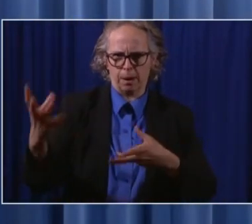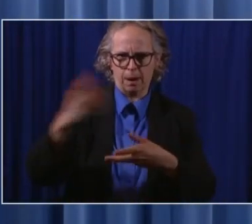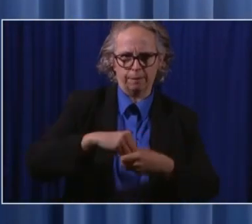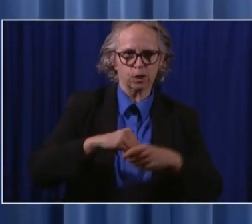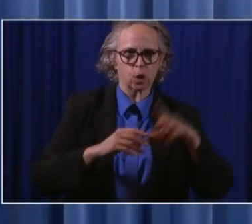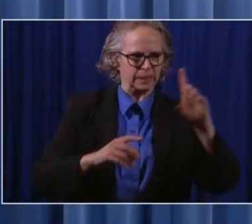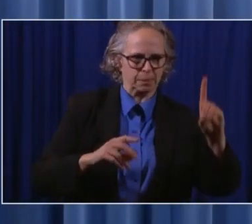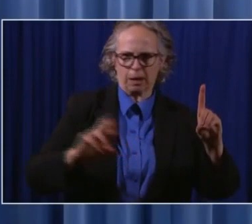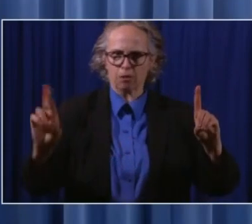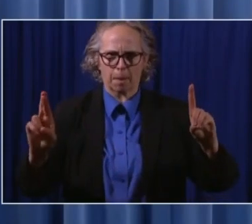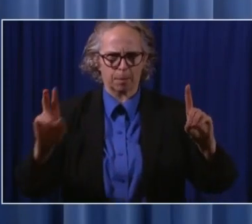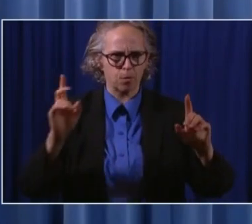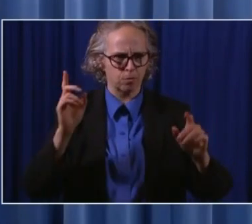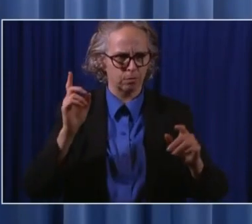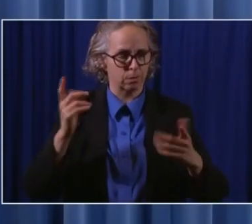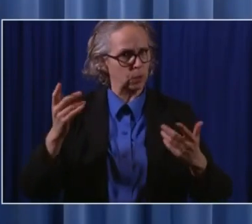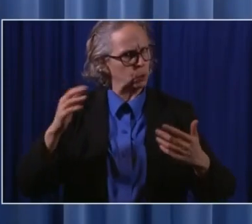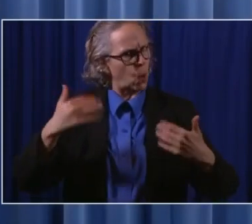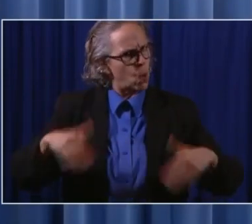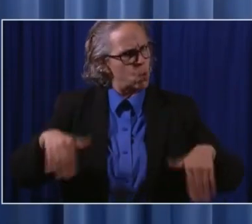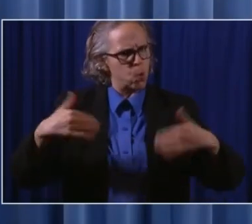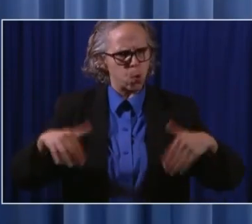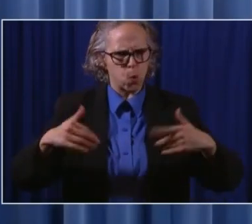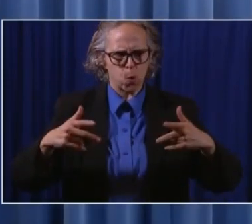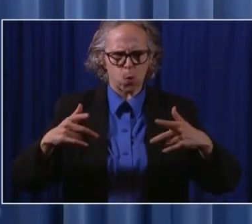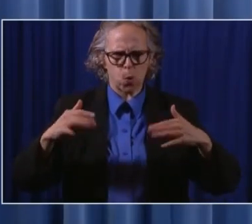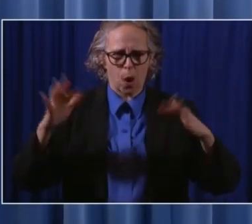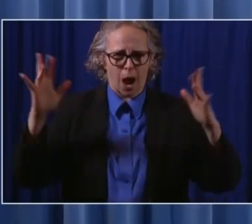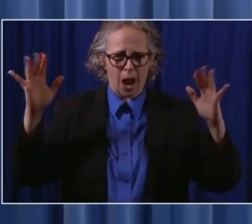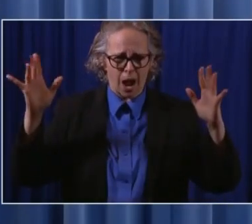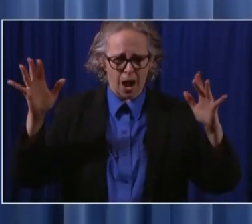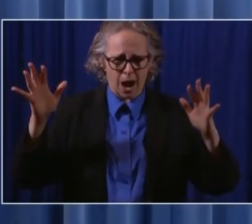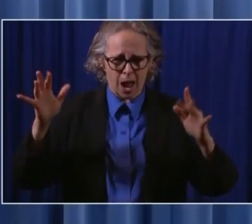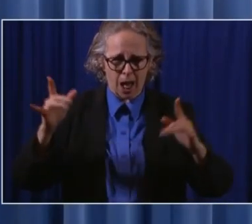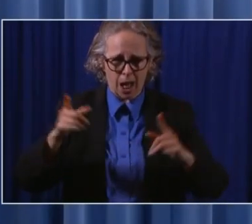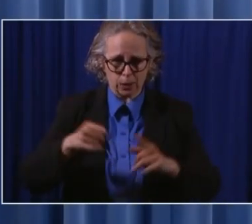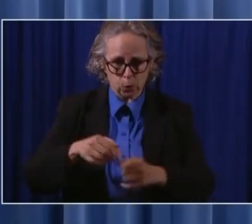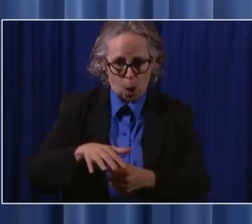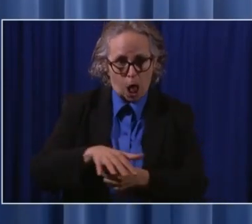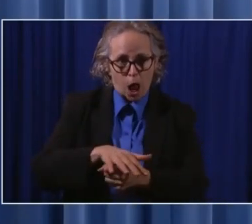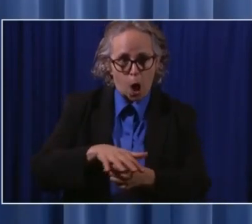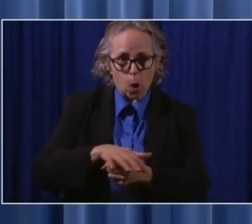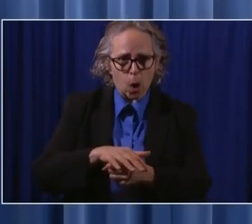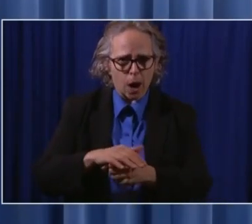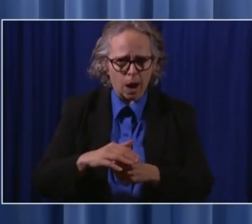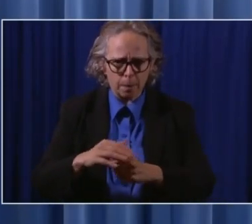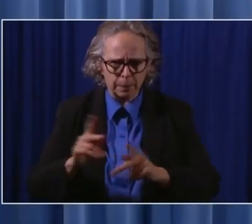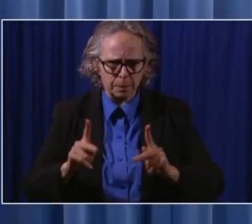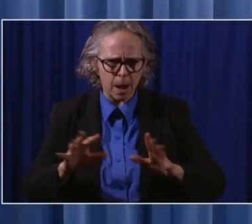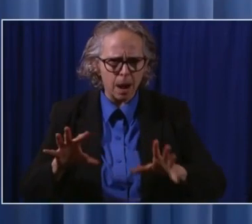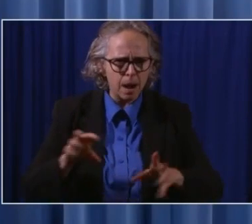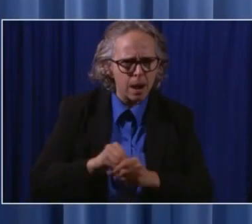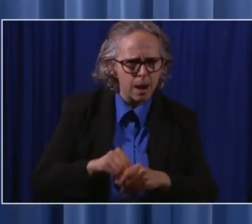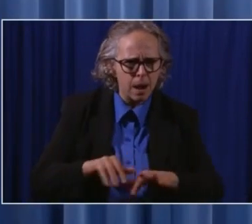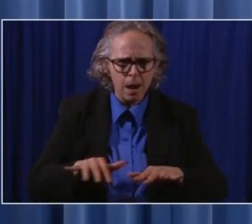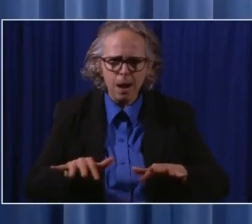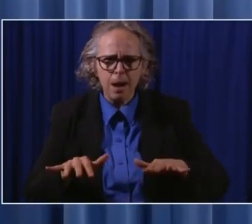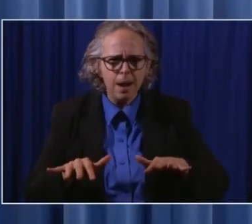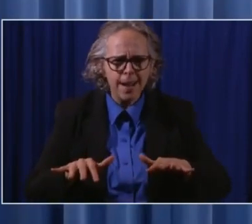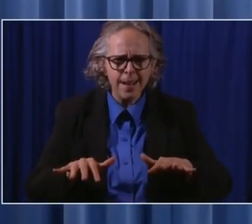the local level, to the precinct level, to the county board of election, to the local precincts, where